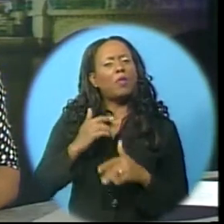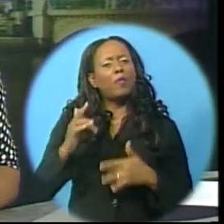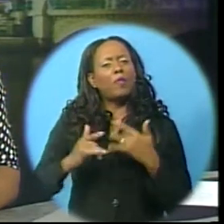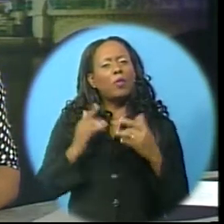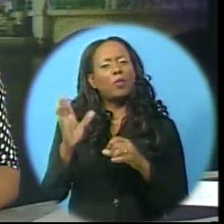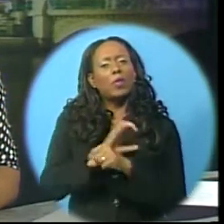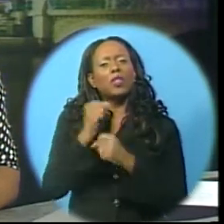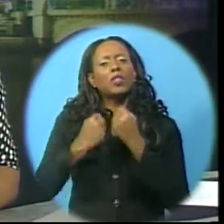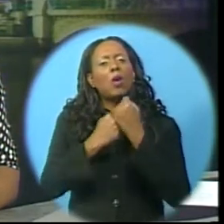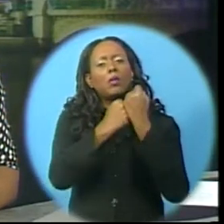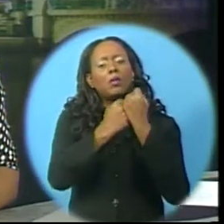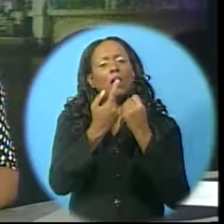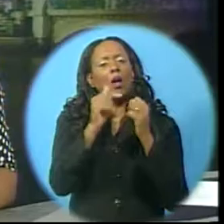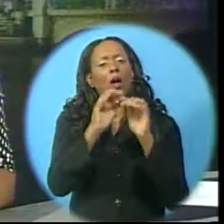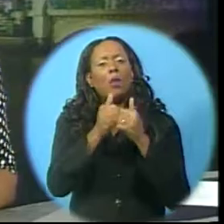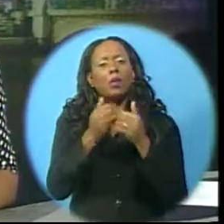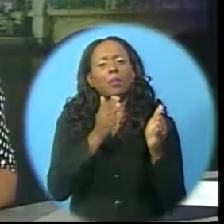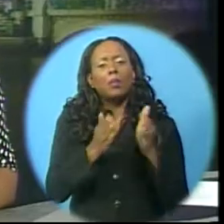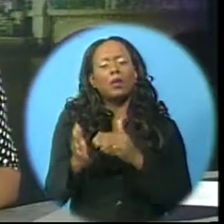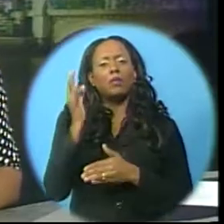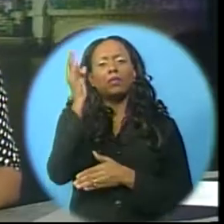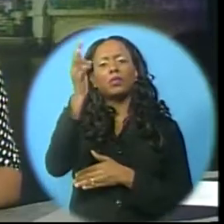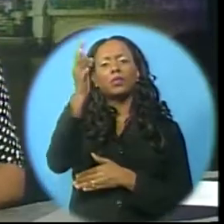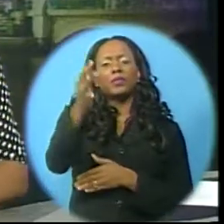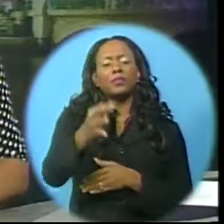winning the scholarship and their future plans.